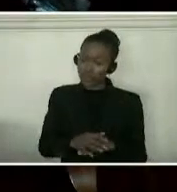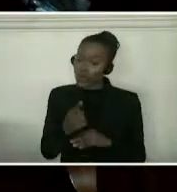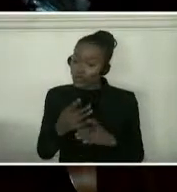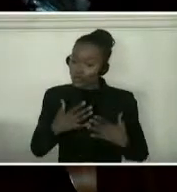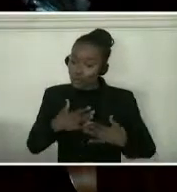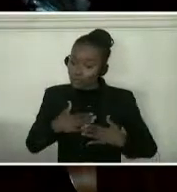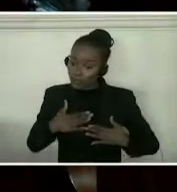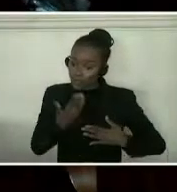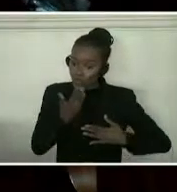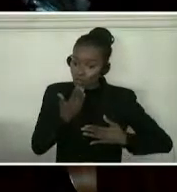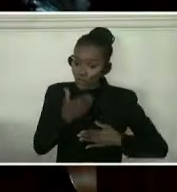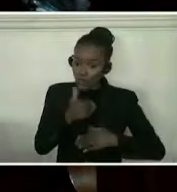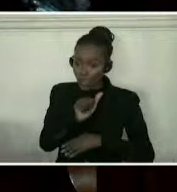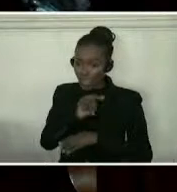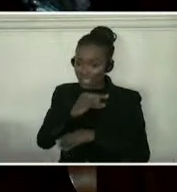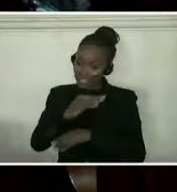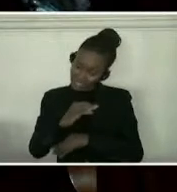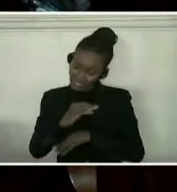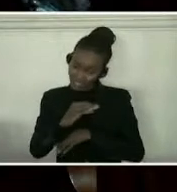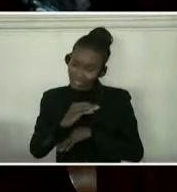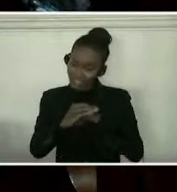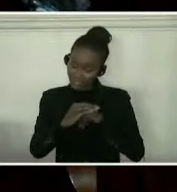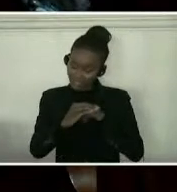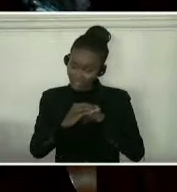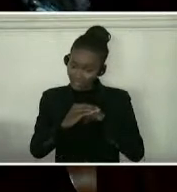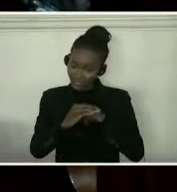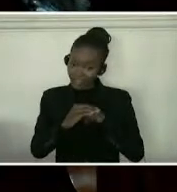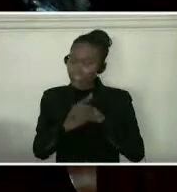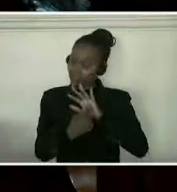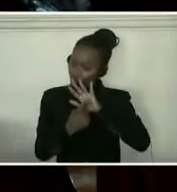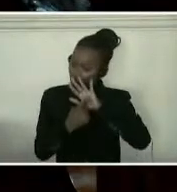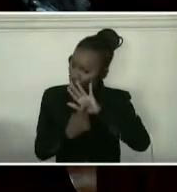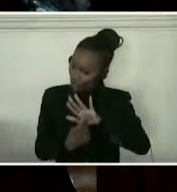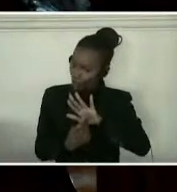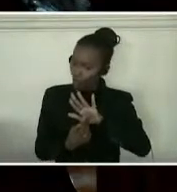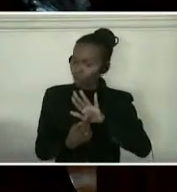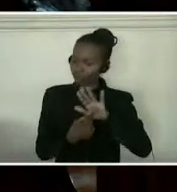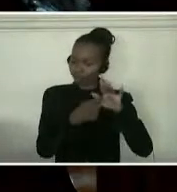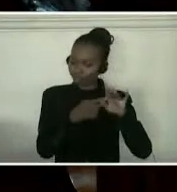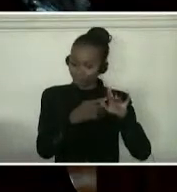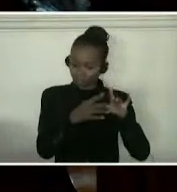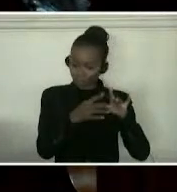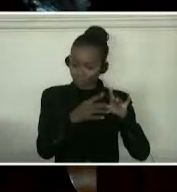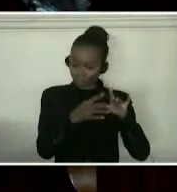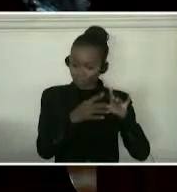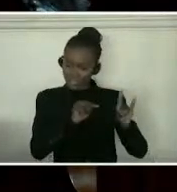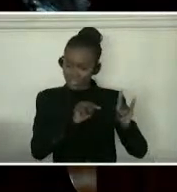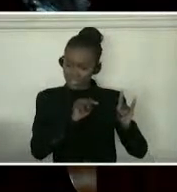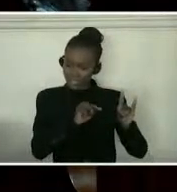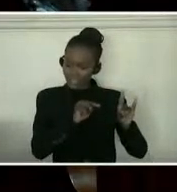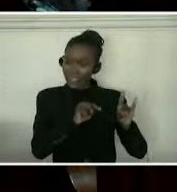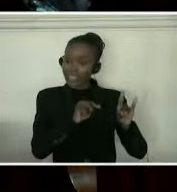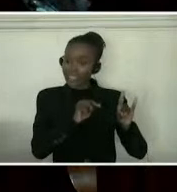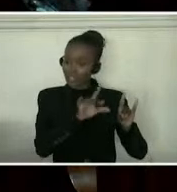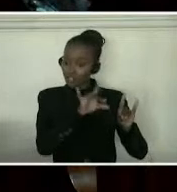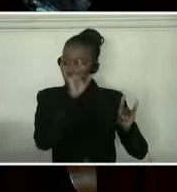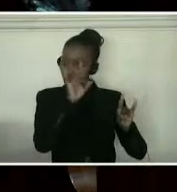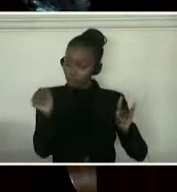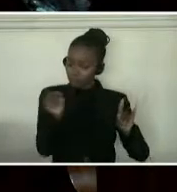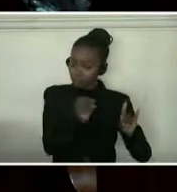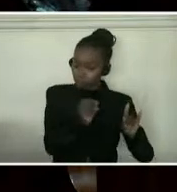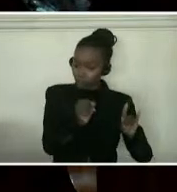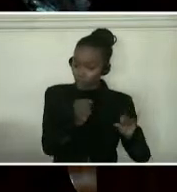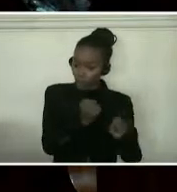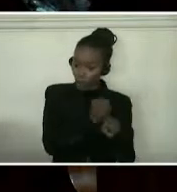shown in terms of deploying capable chairperson in the department or in the portfolio committee